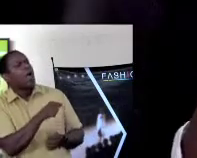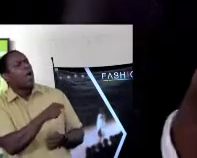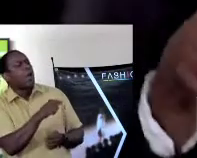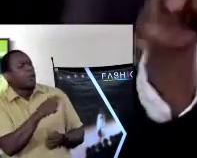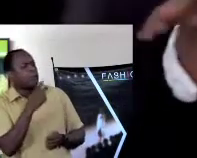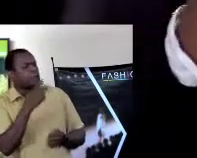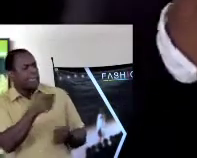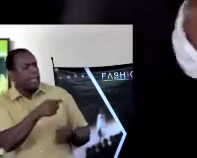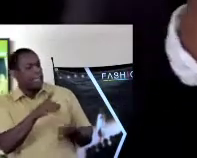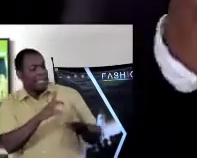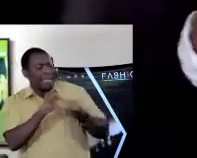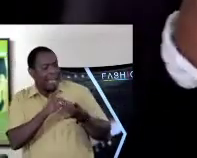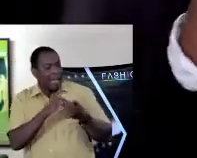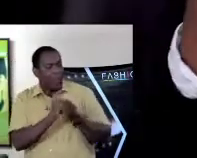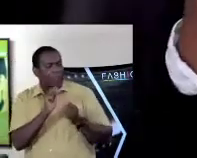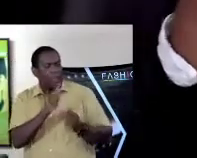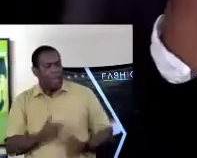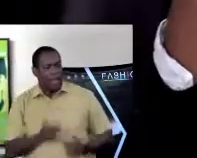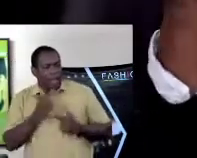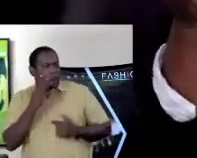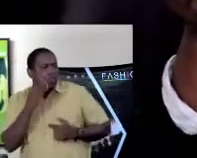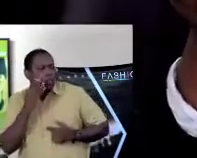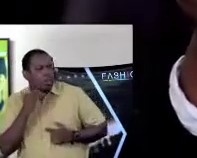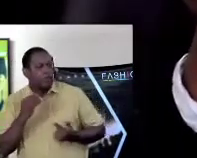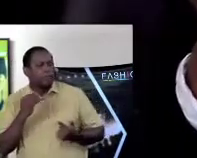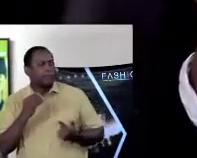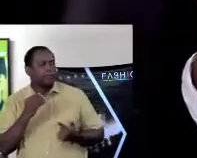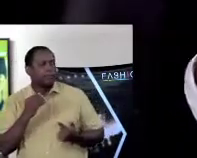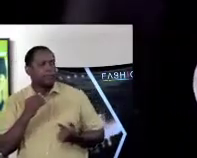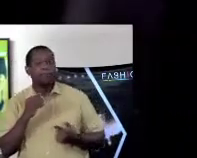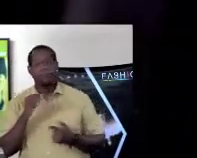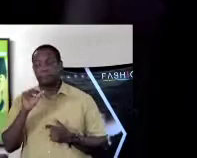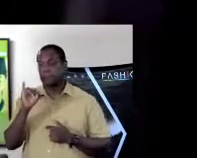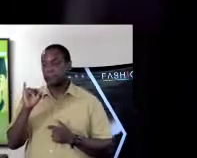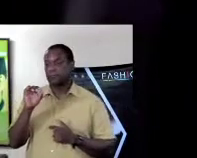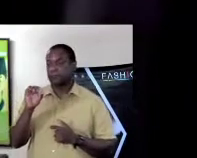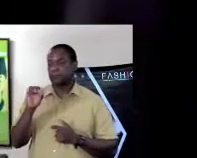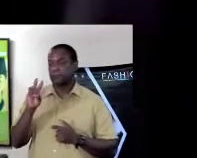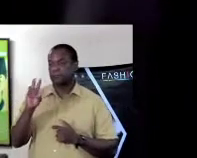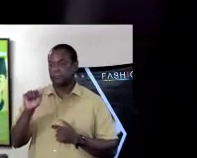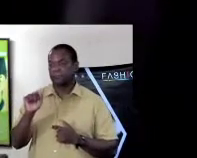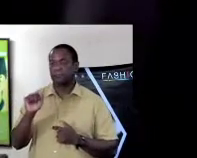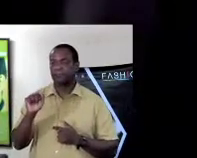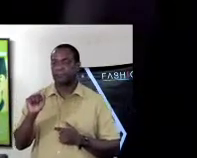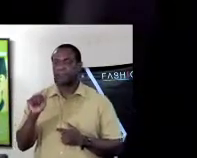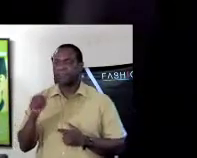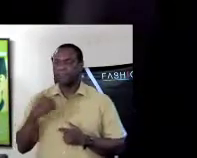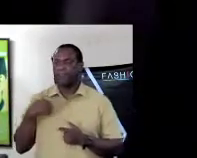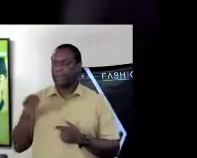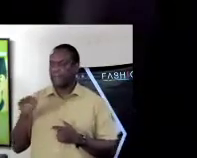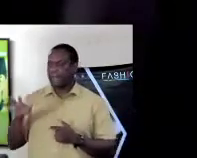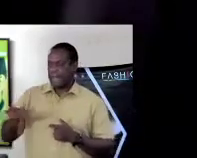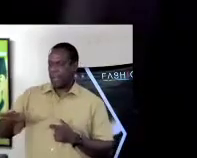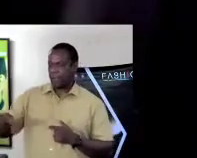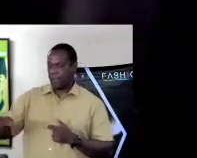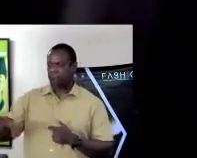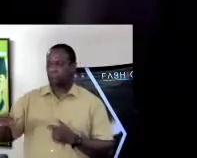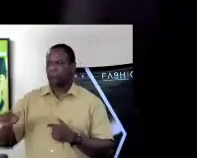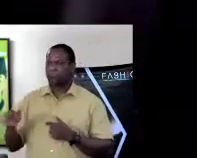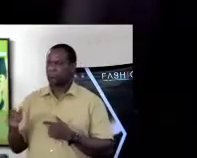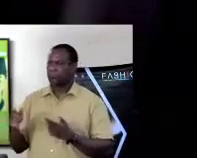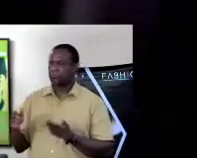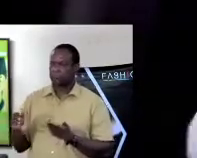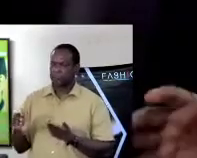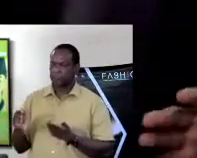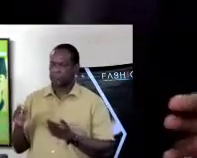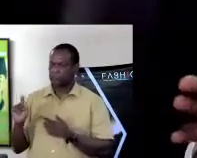know? And a swing tag in the middle of Iowa that tells a little about Caribbean culture, the person